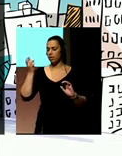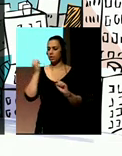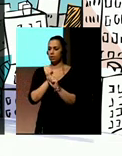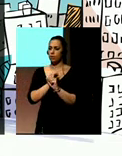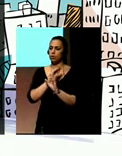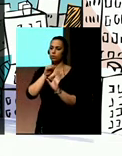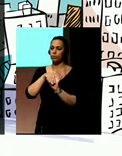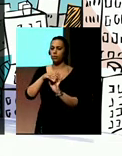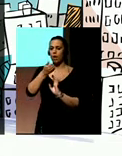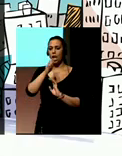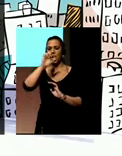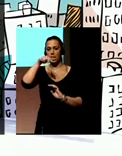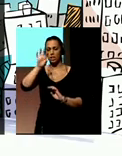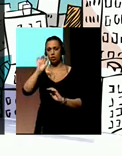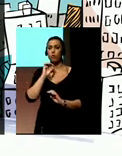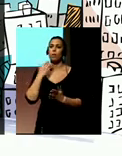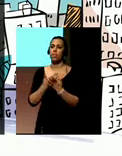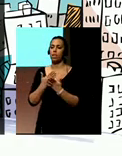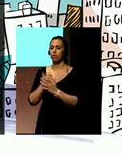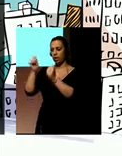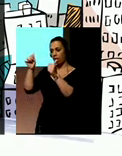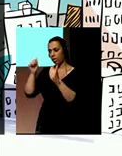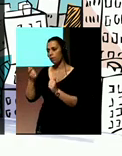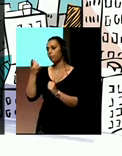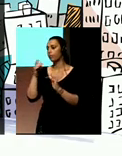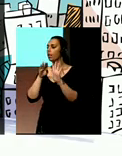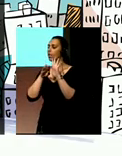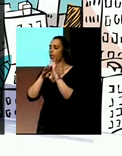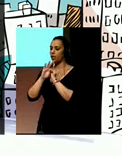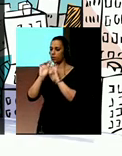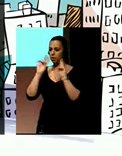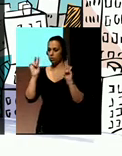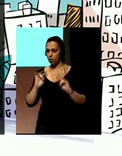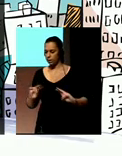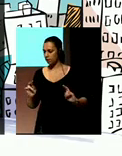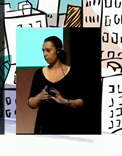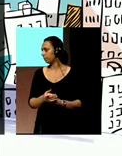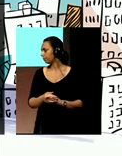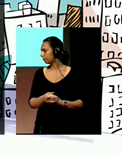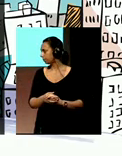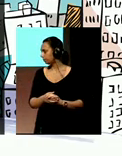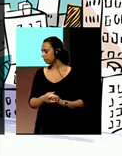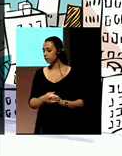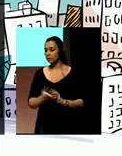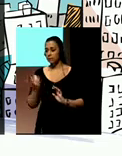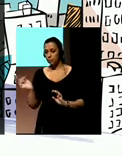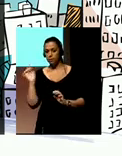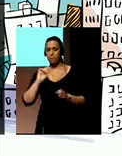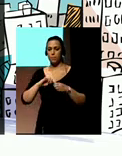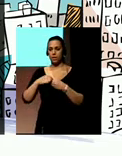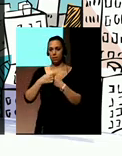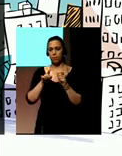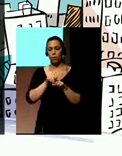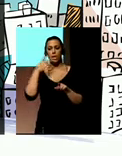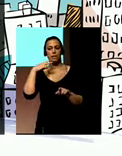wide experience as expert in INOR, in quality certification and universal accessibility. He